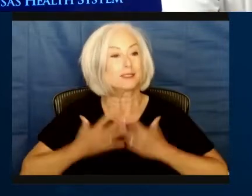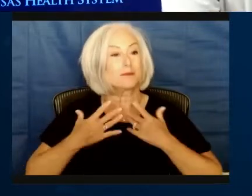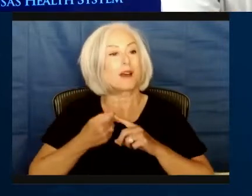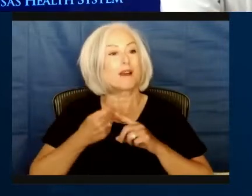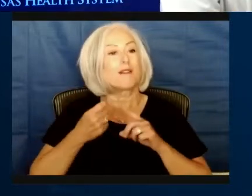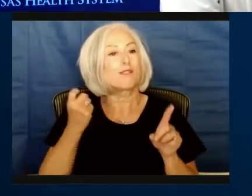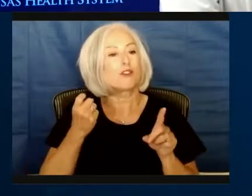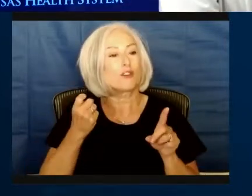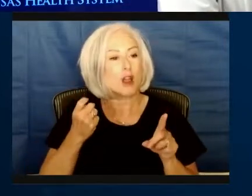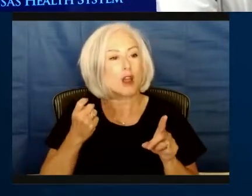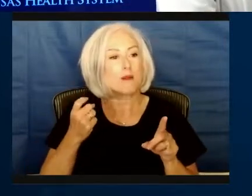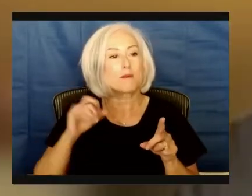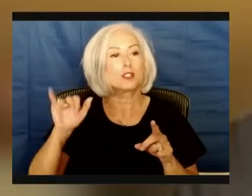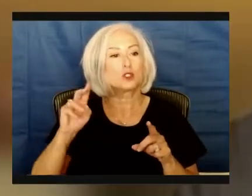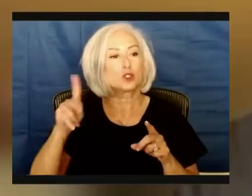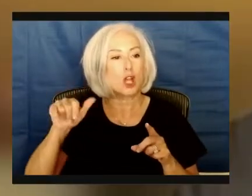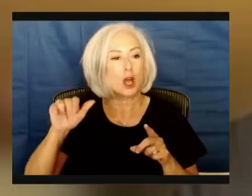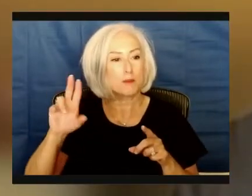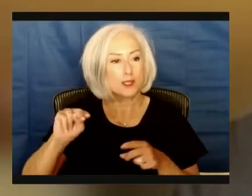that came together.